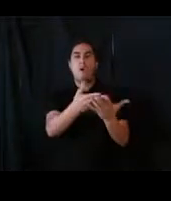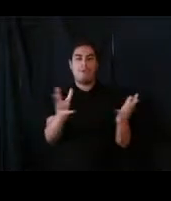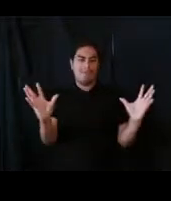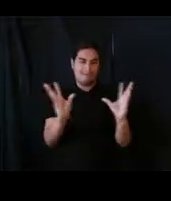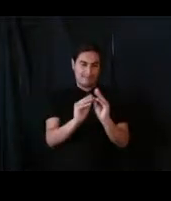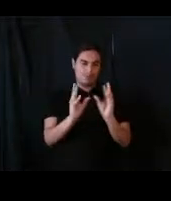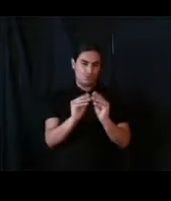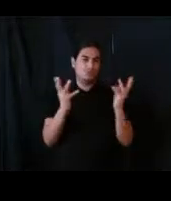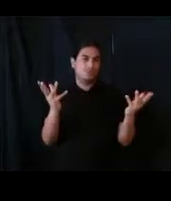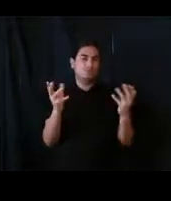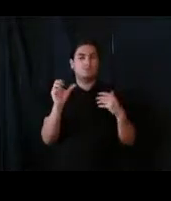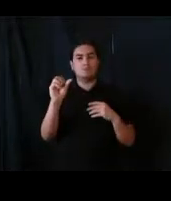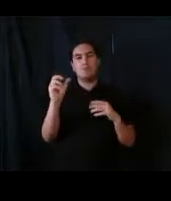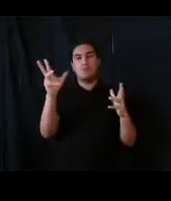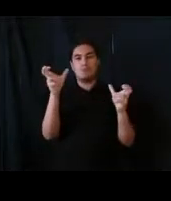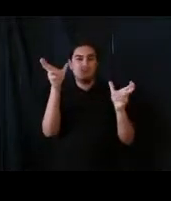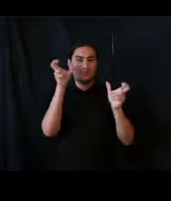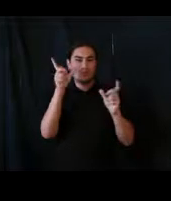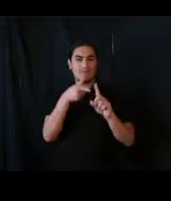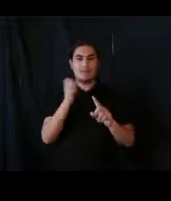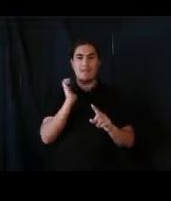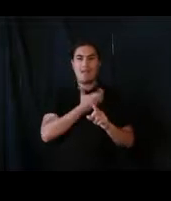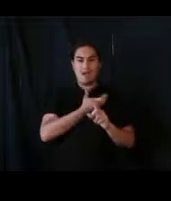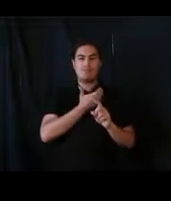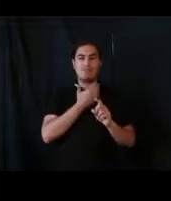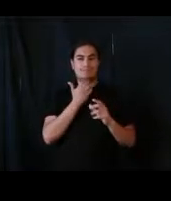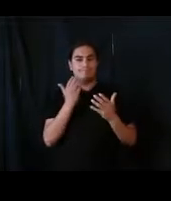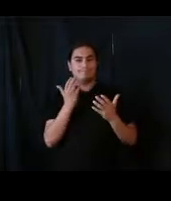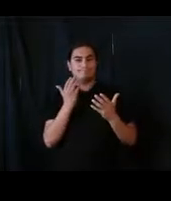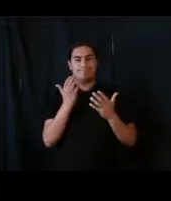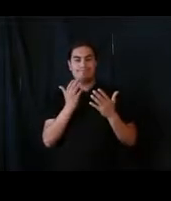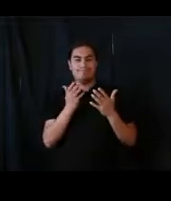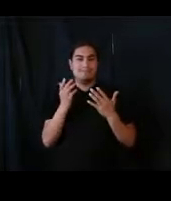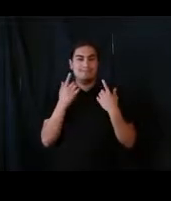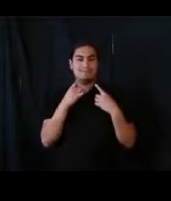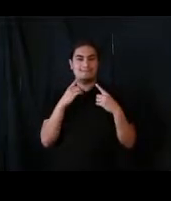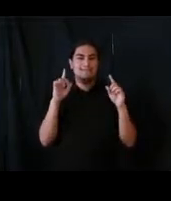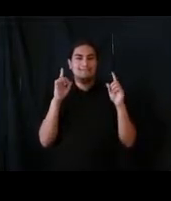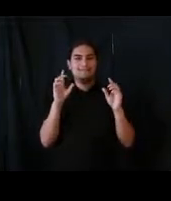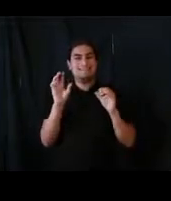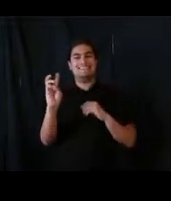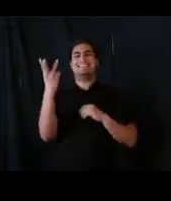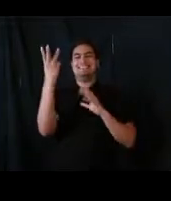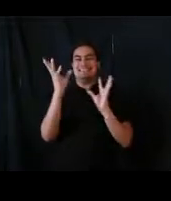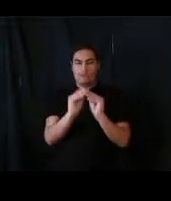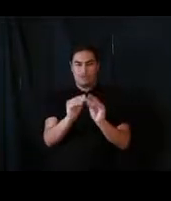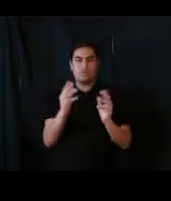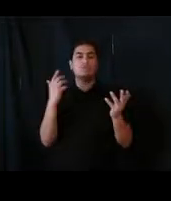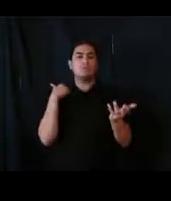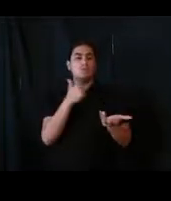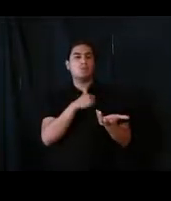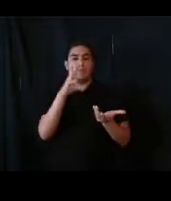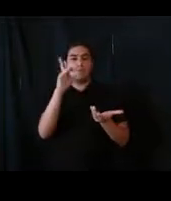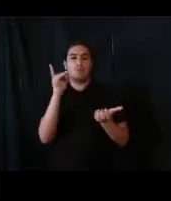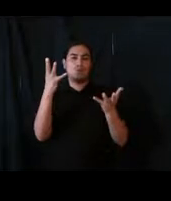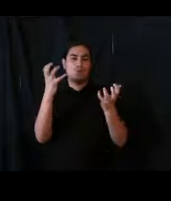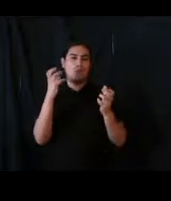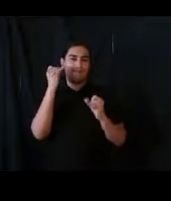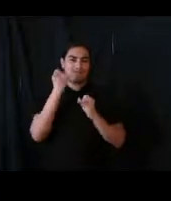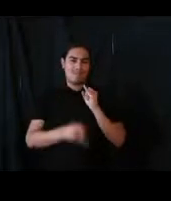want to hear from our sixth session um and and create the space for that uh but we do um want that final